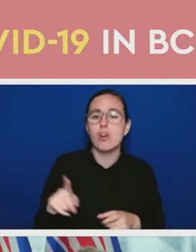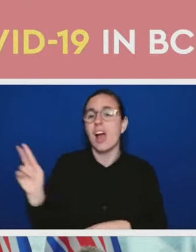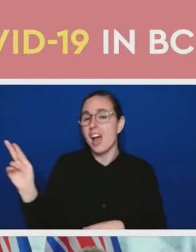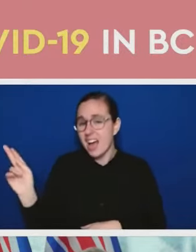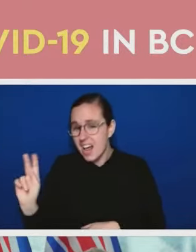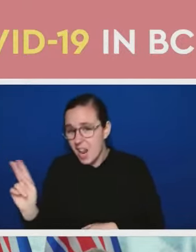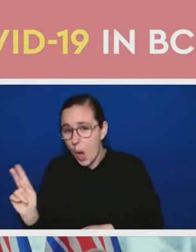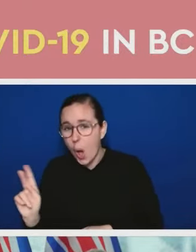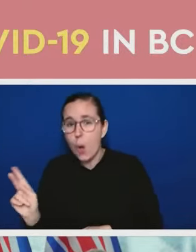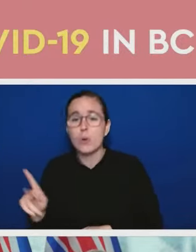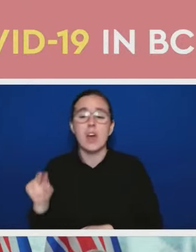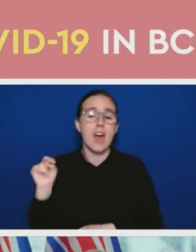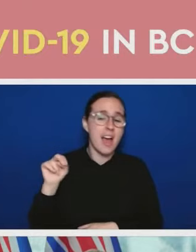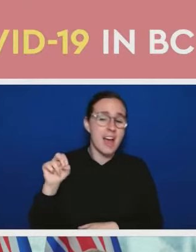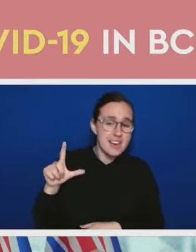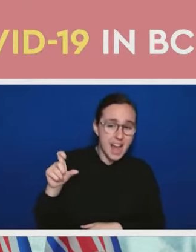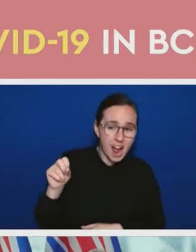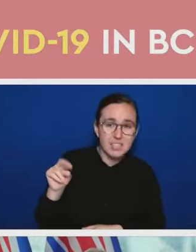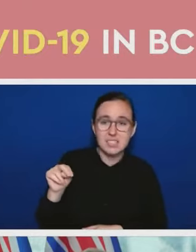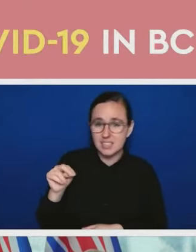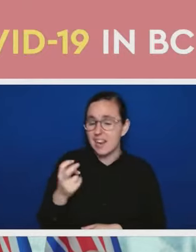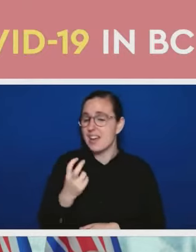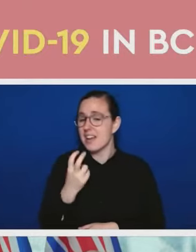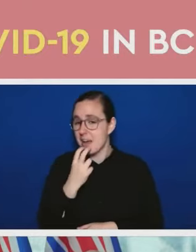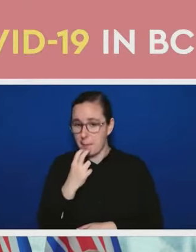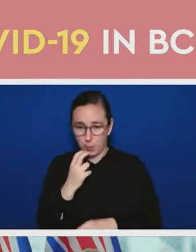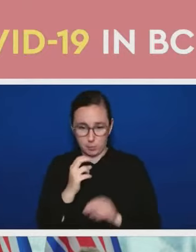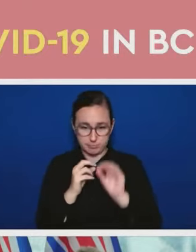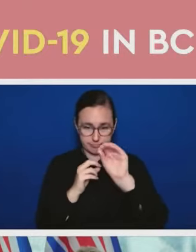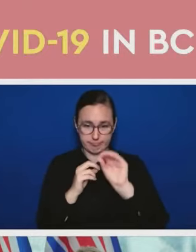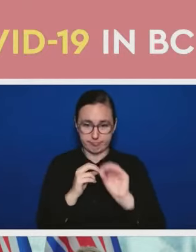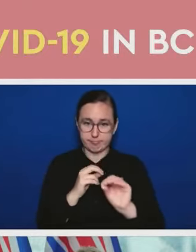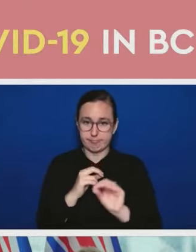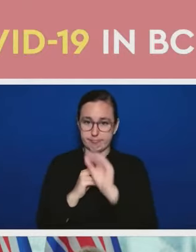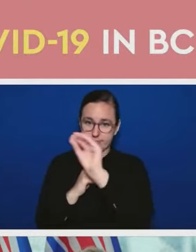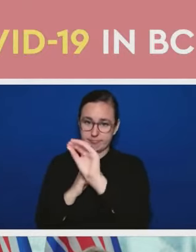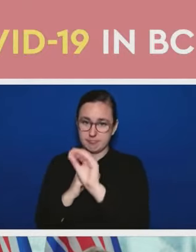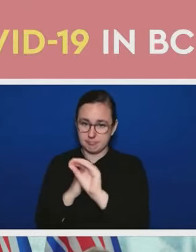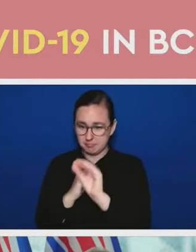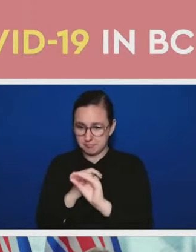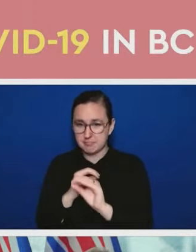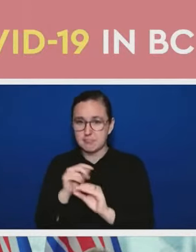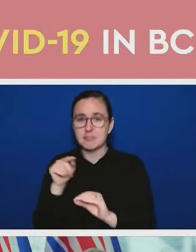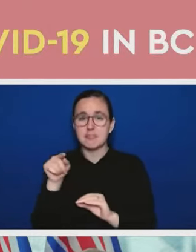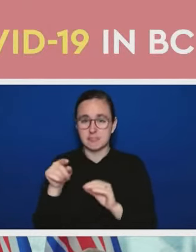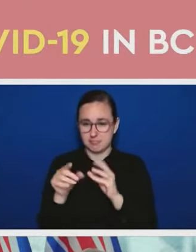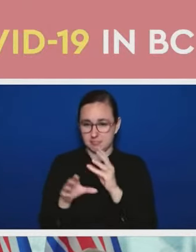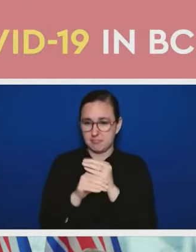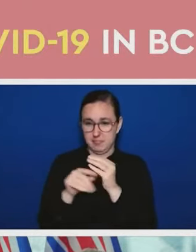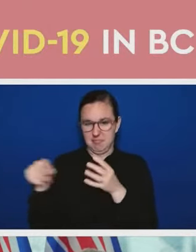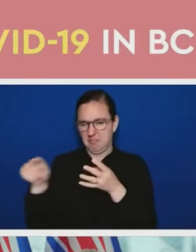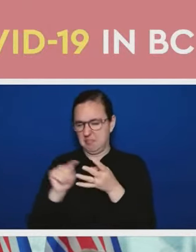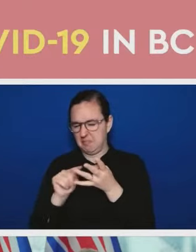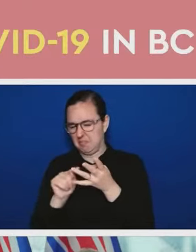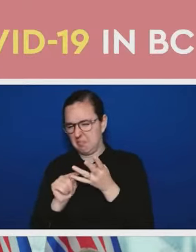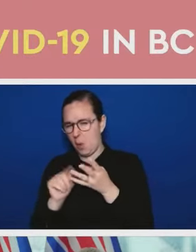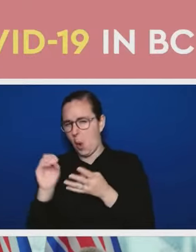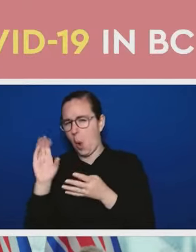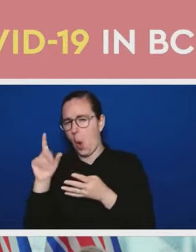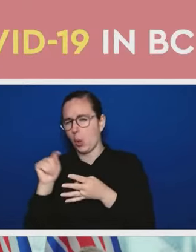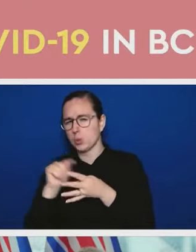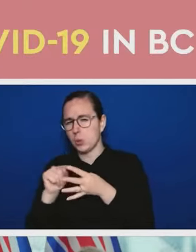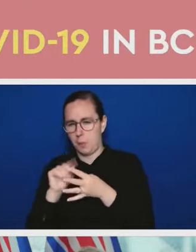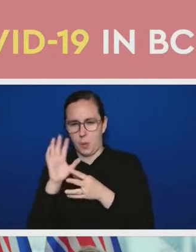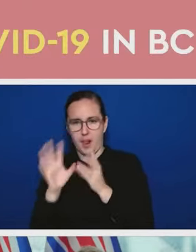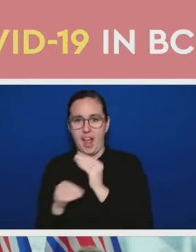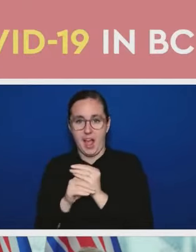hopefully the end of September and early October. We are in negotiations and discussions right now to expand to a number of